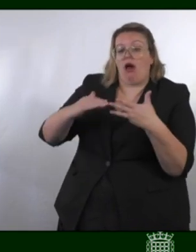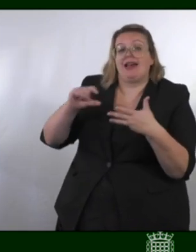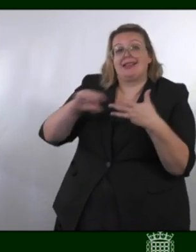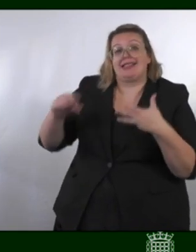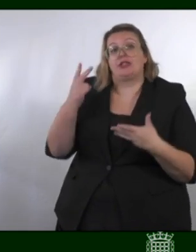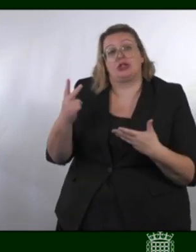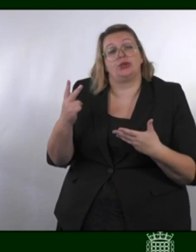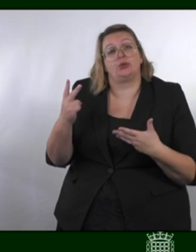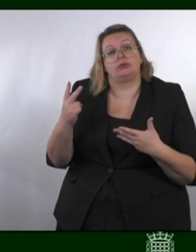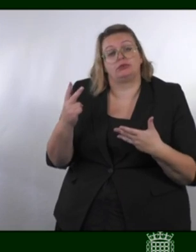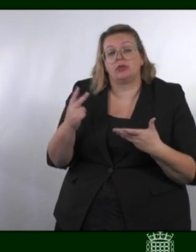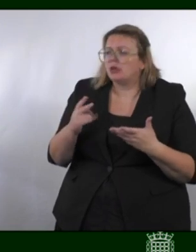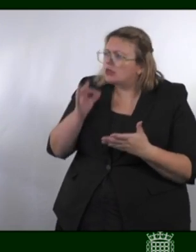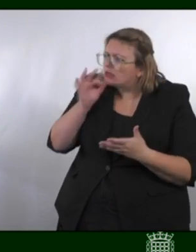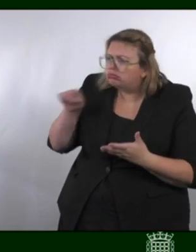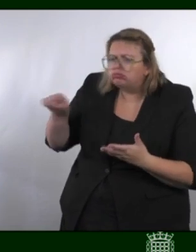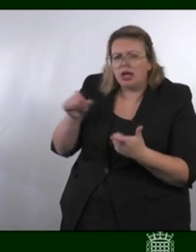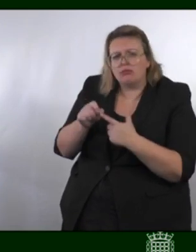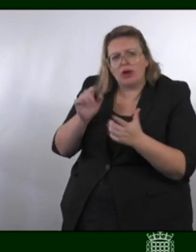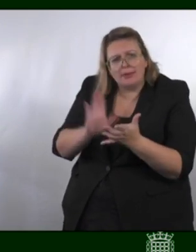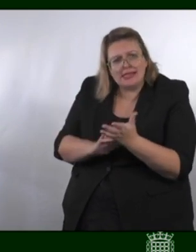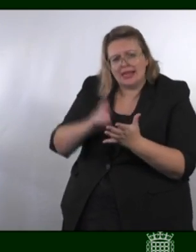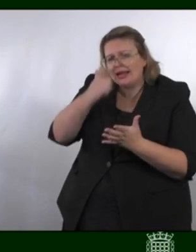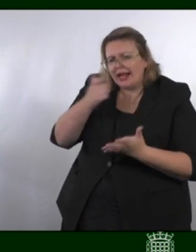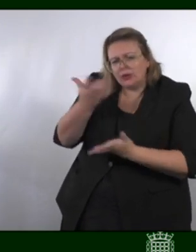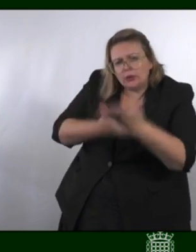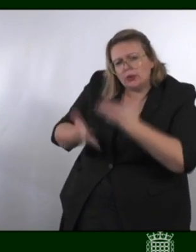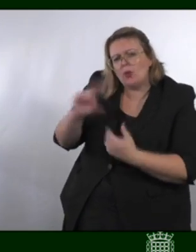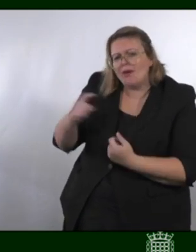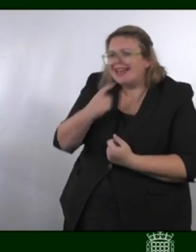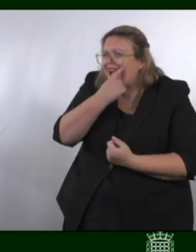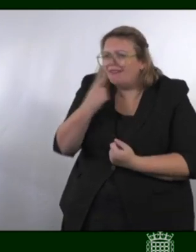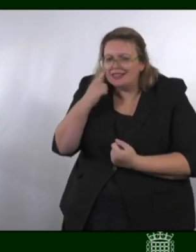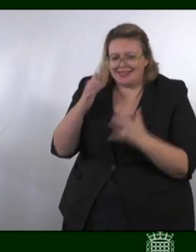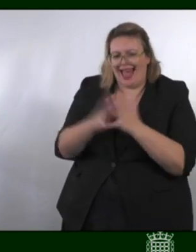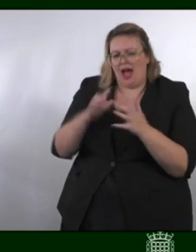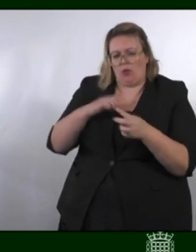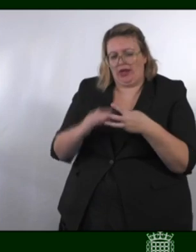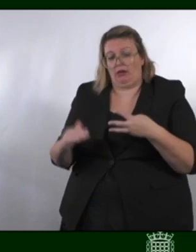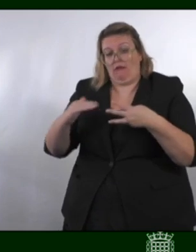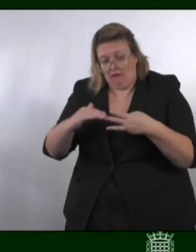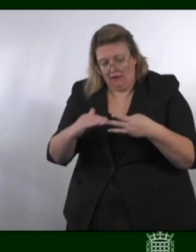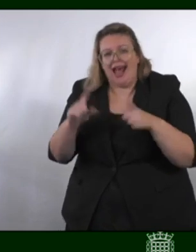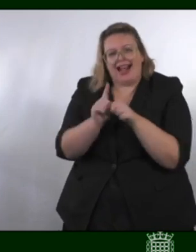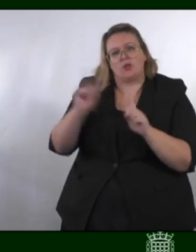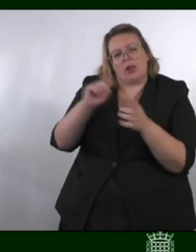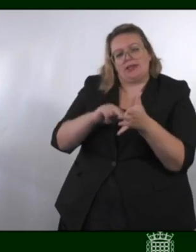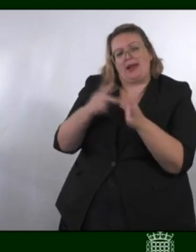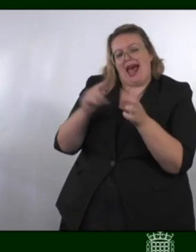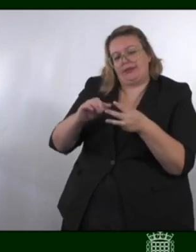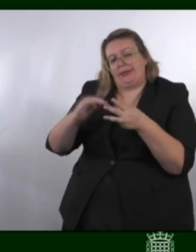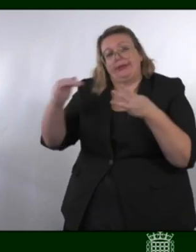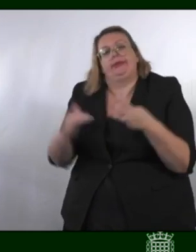in communicating the evidence base for York going into Tier 2, outline a roadmap for the city's return to Tier 1 and